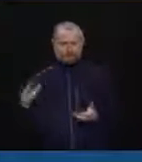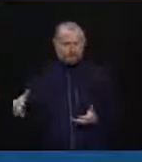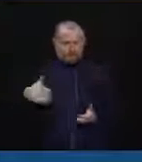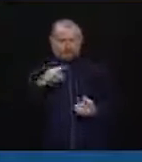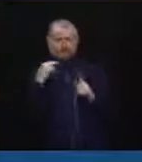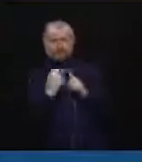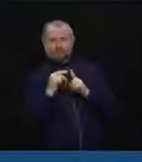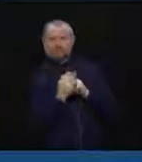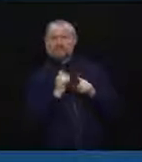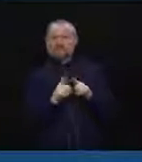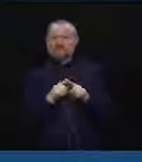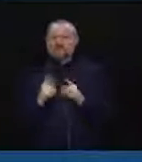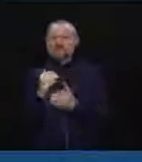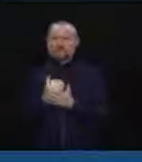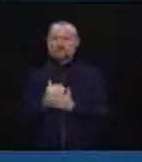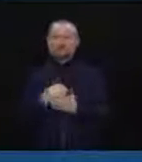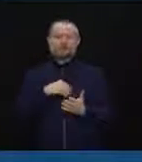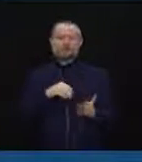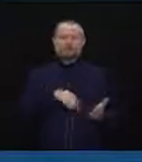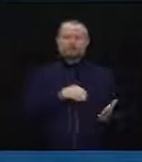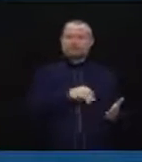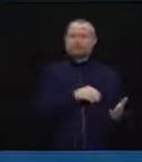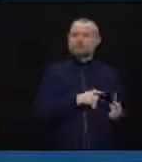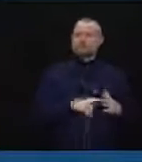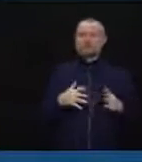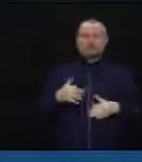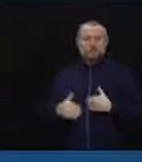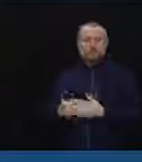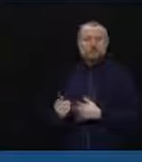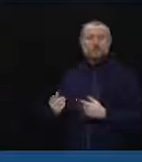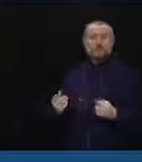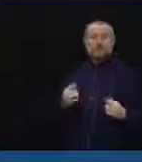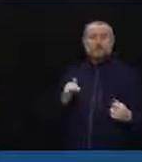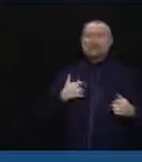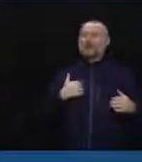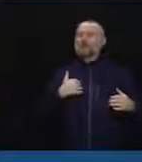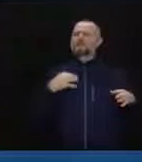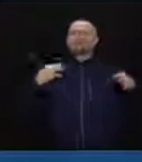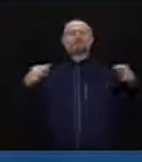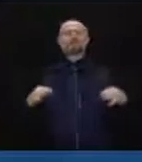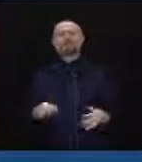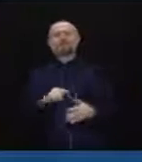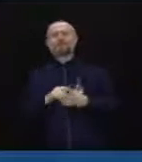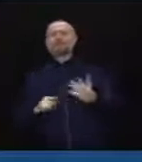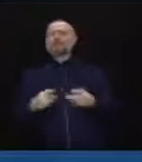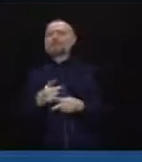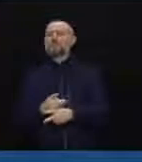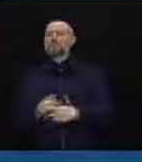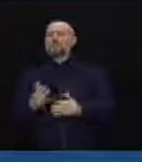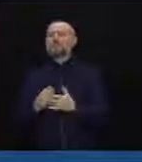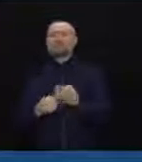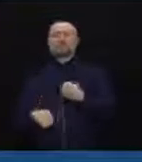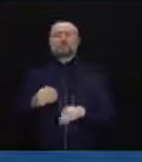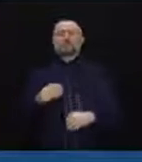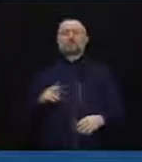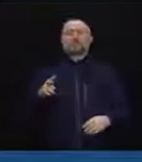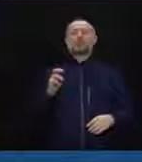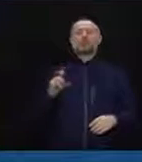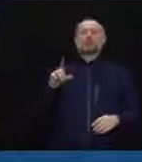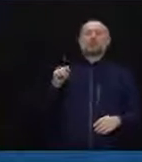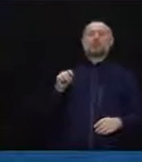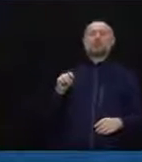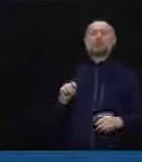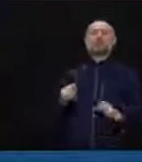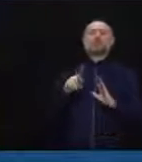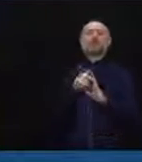laid out a very well thought out budget with over 220 policy proposals. I'll be talking to them about those, the